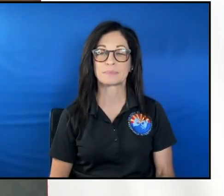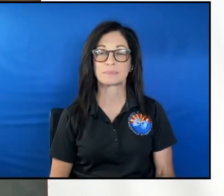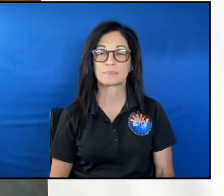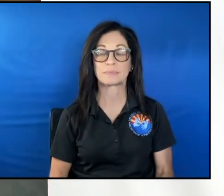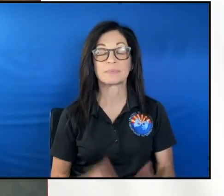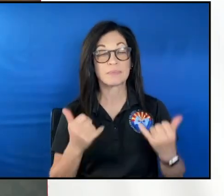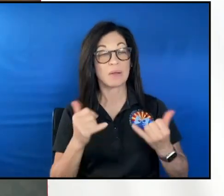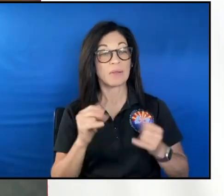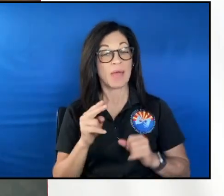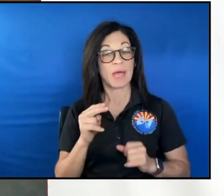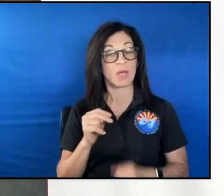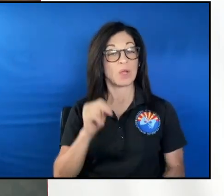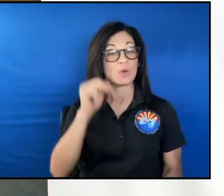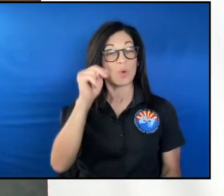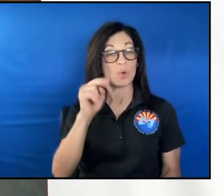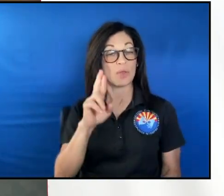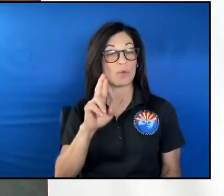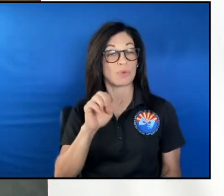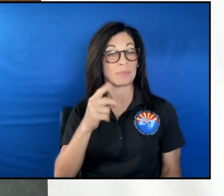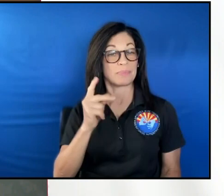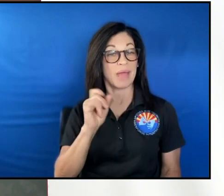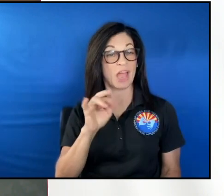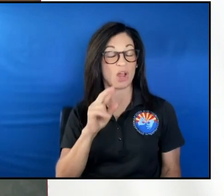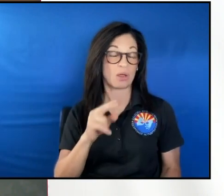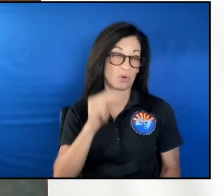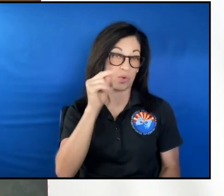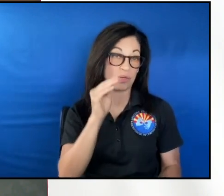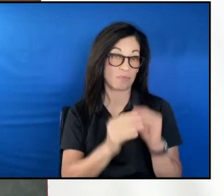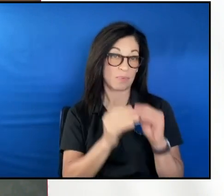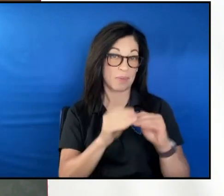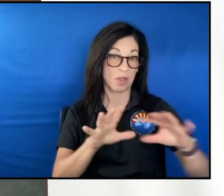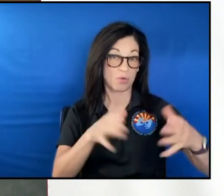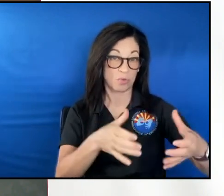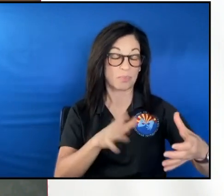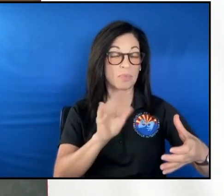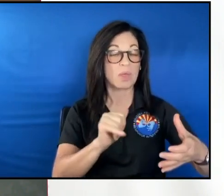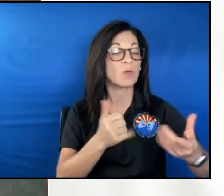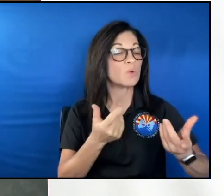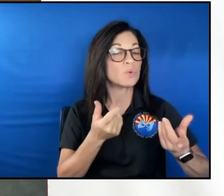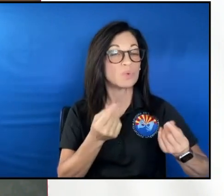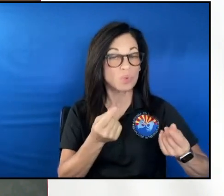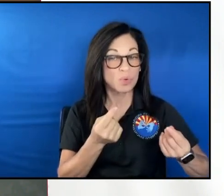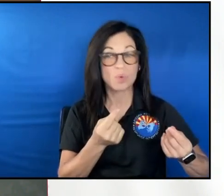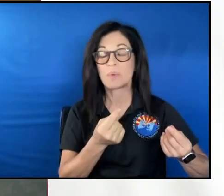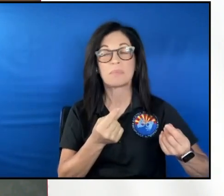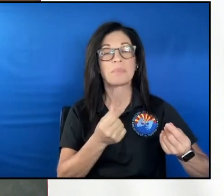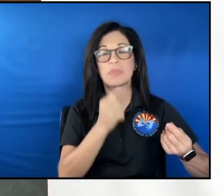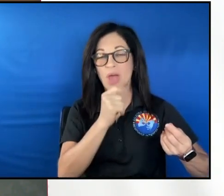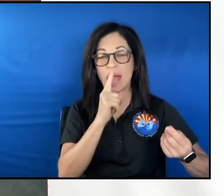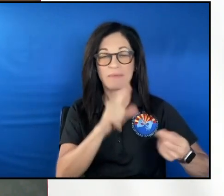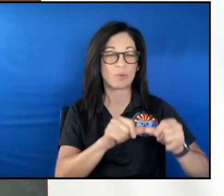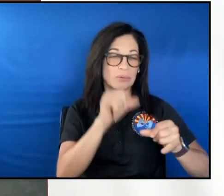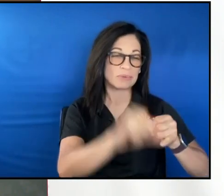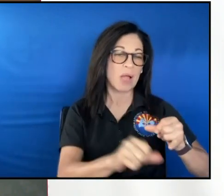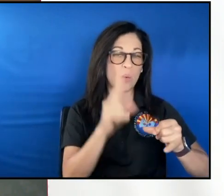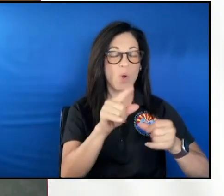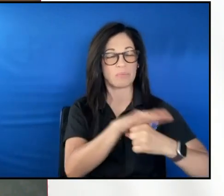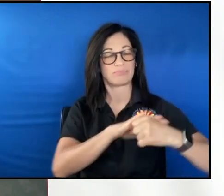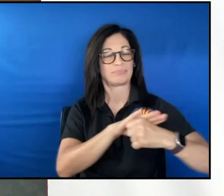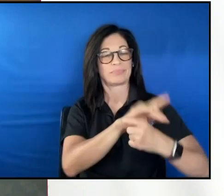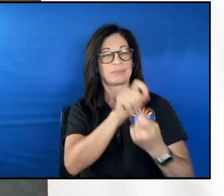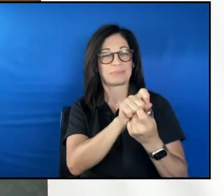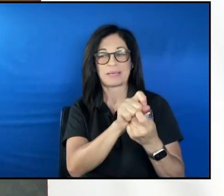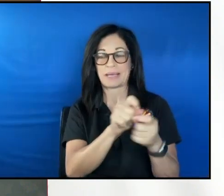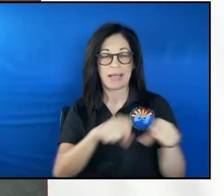Repair, so the North Repair group, they're tasked with, they're not tied to a geographical area on the fire,